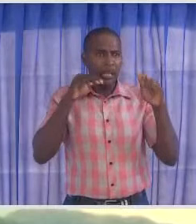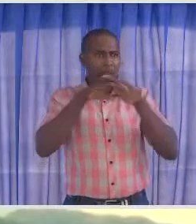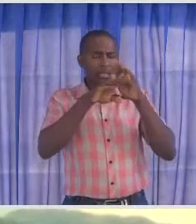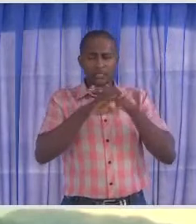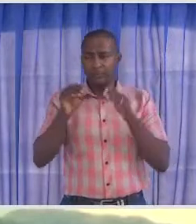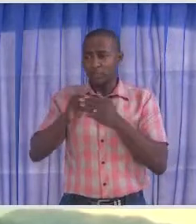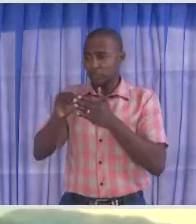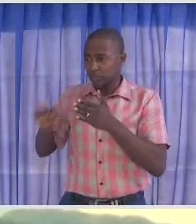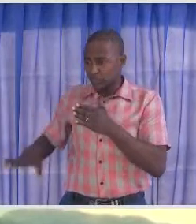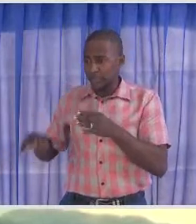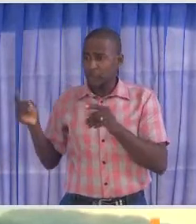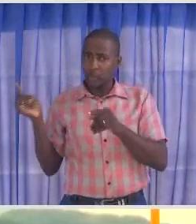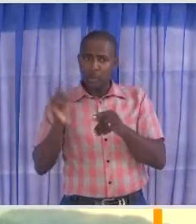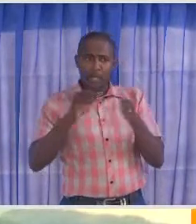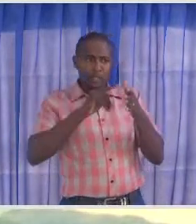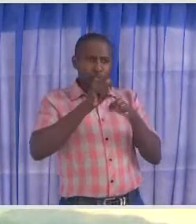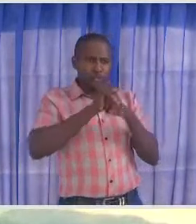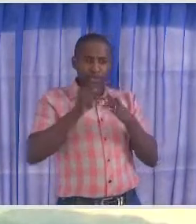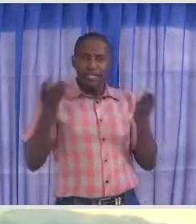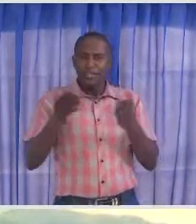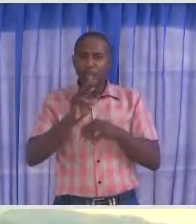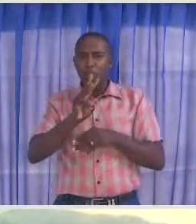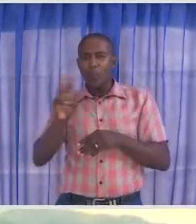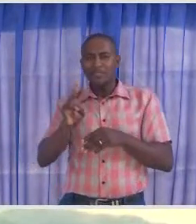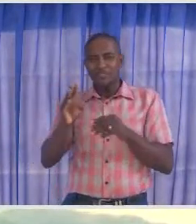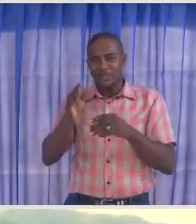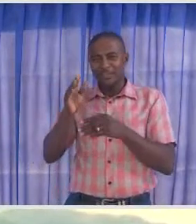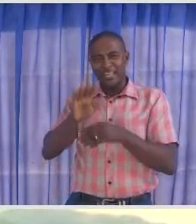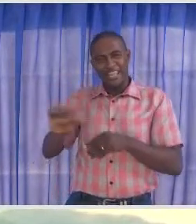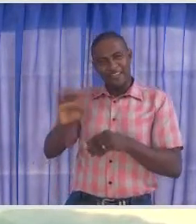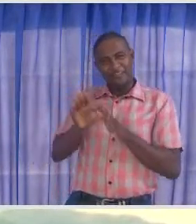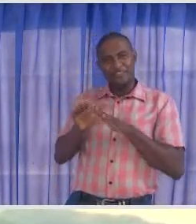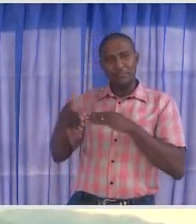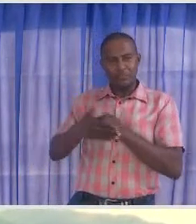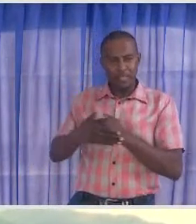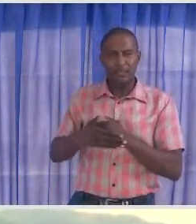training of students in the western side of Jamaica really speaks volume to